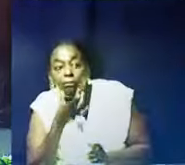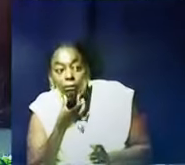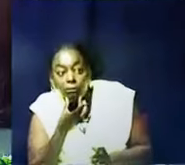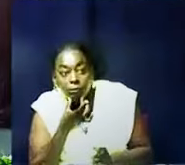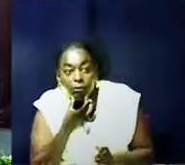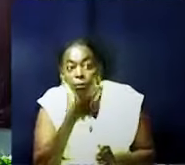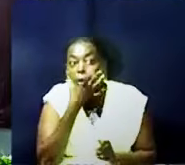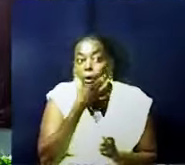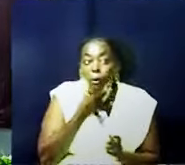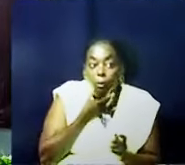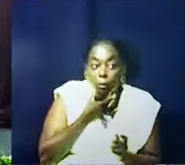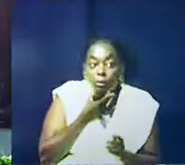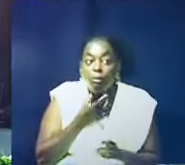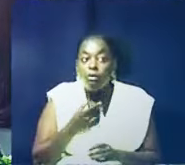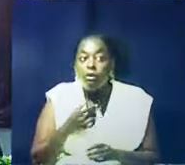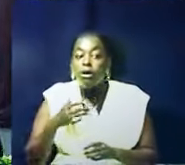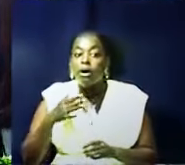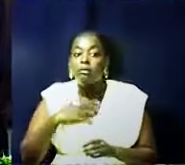my command so I a thing.